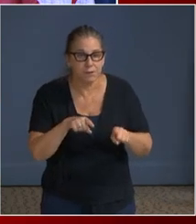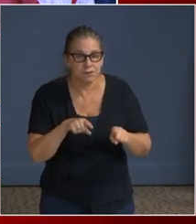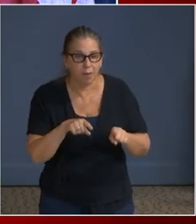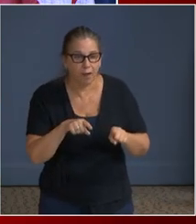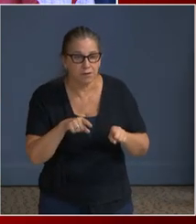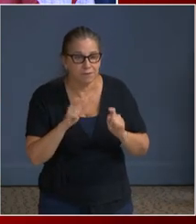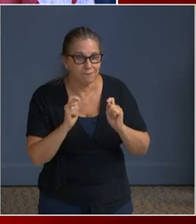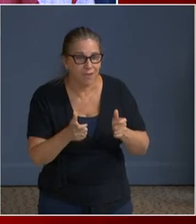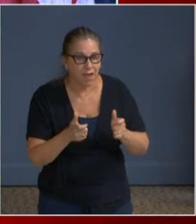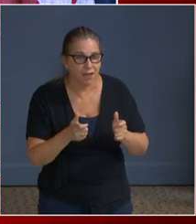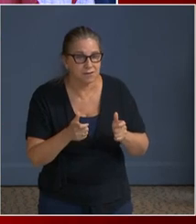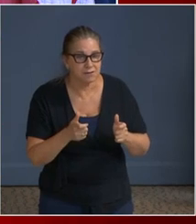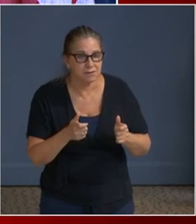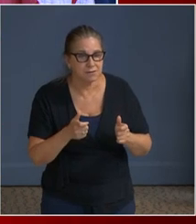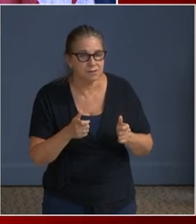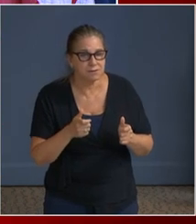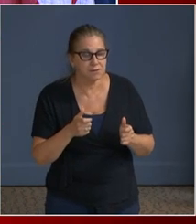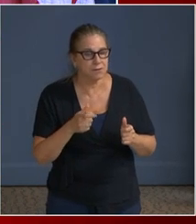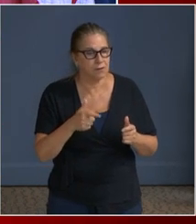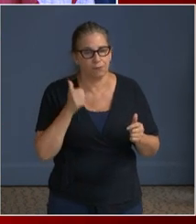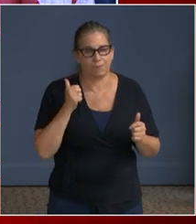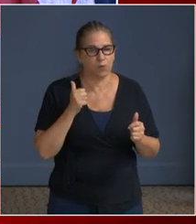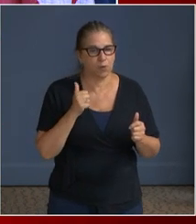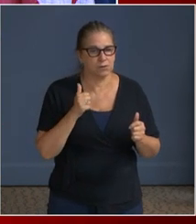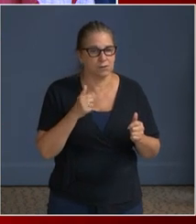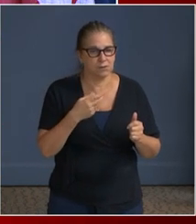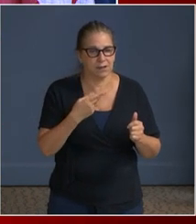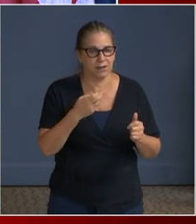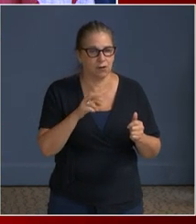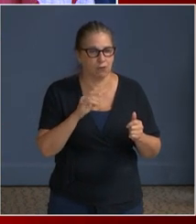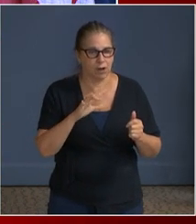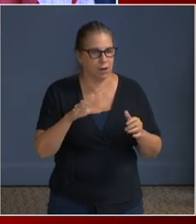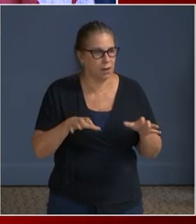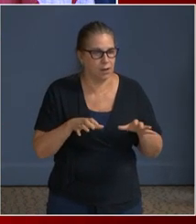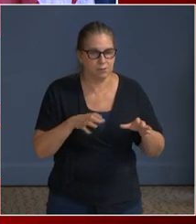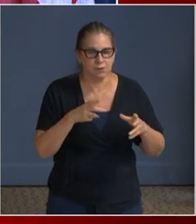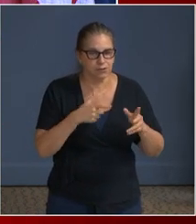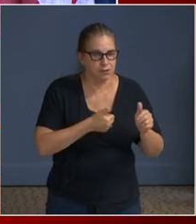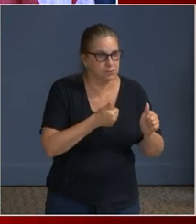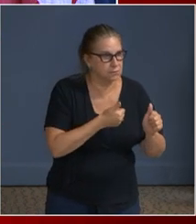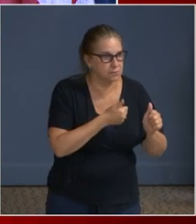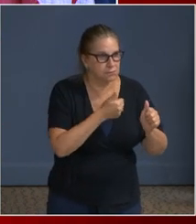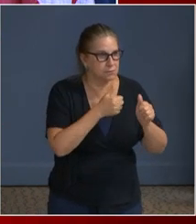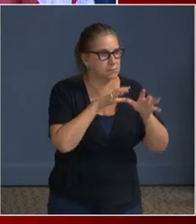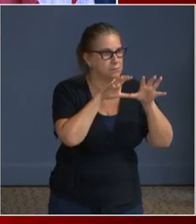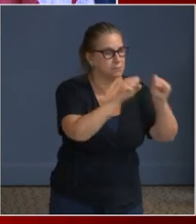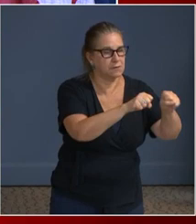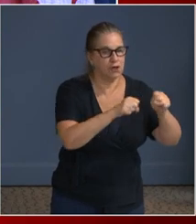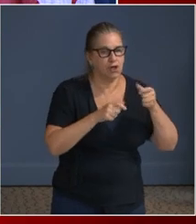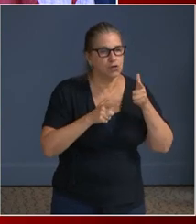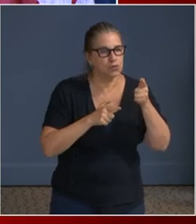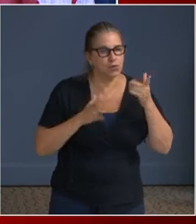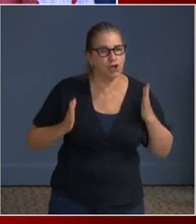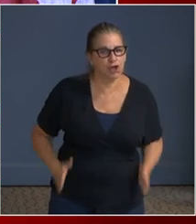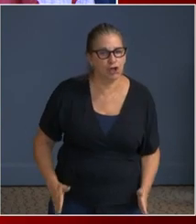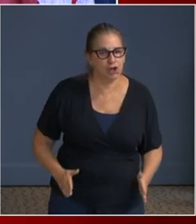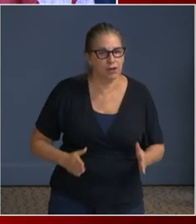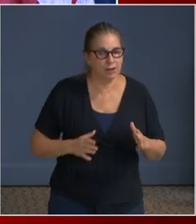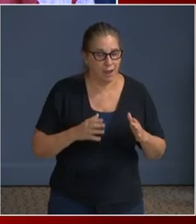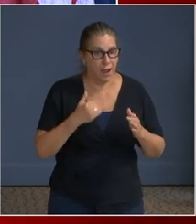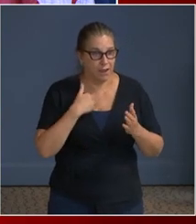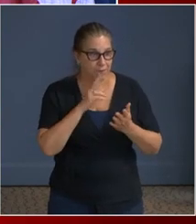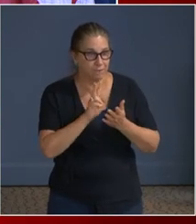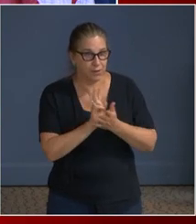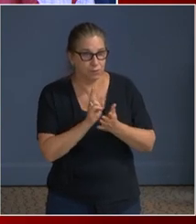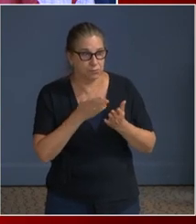fashion. When the gunshots were fired, the police officers ran towards the gunshots. There is video evidence of